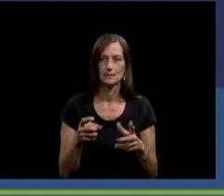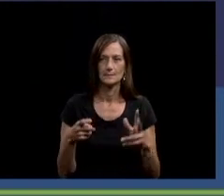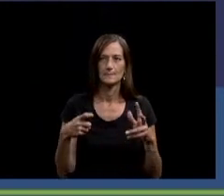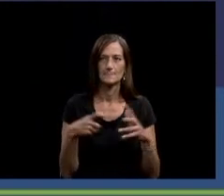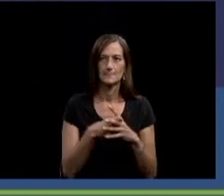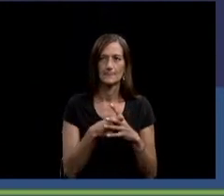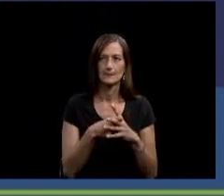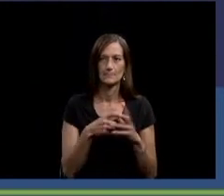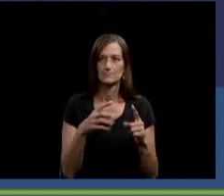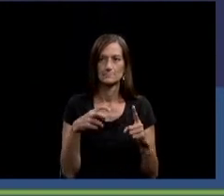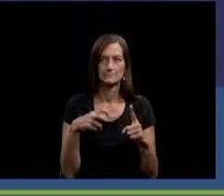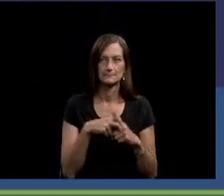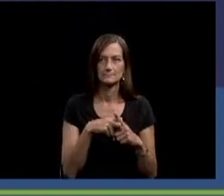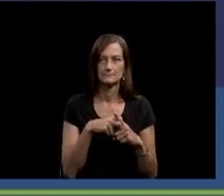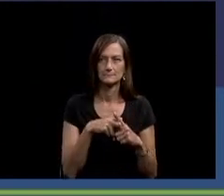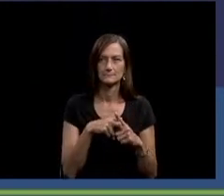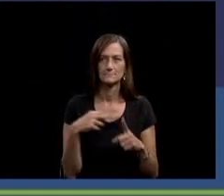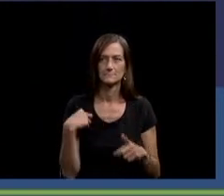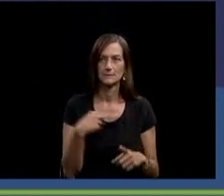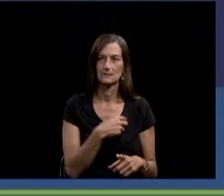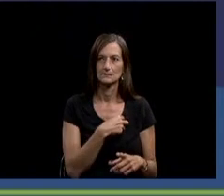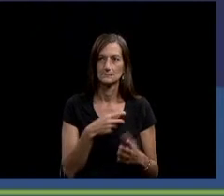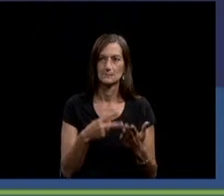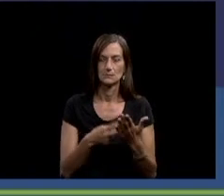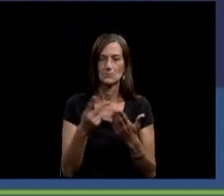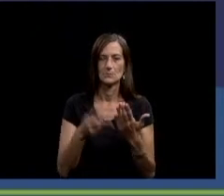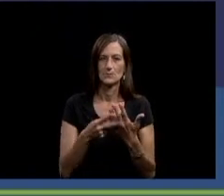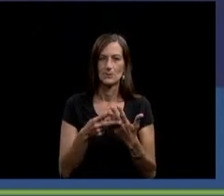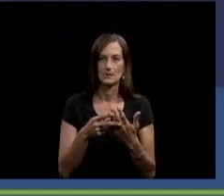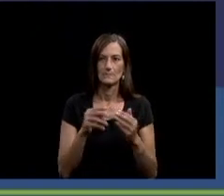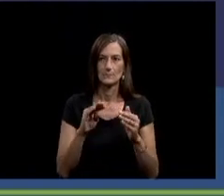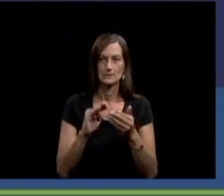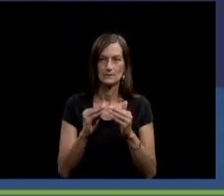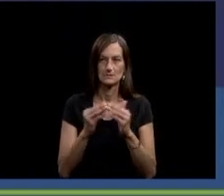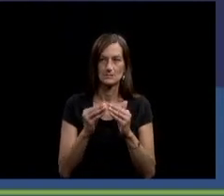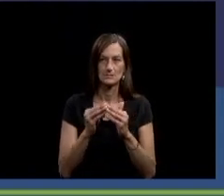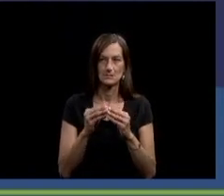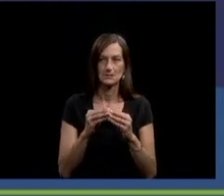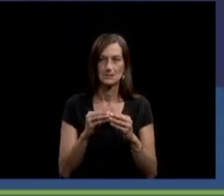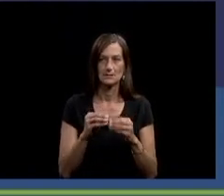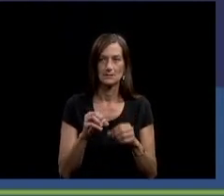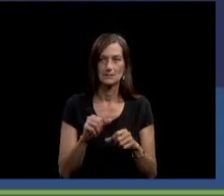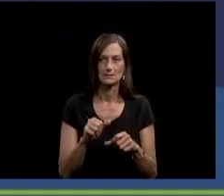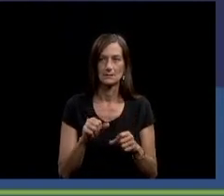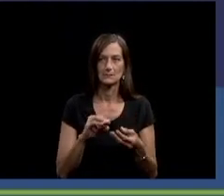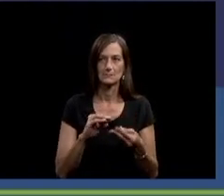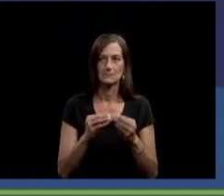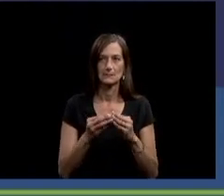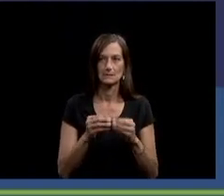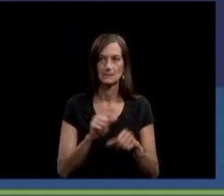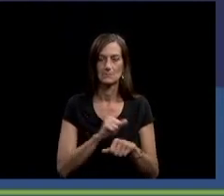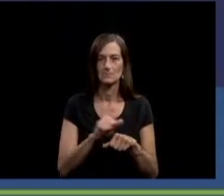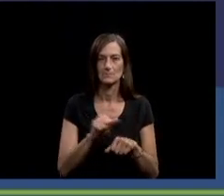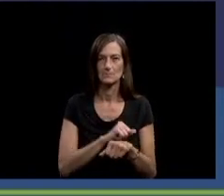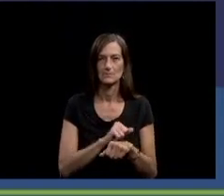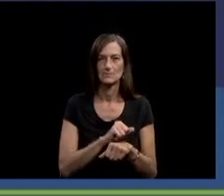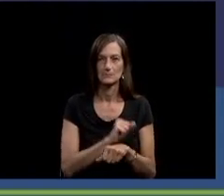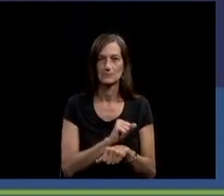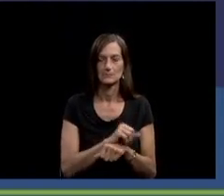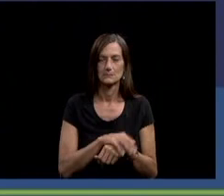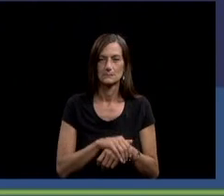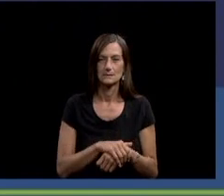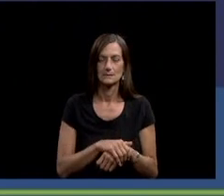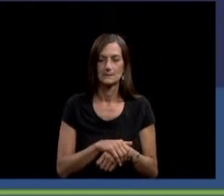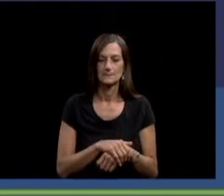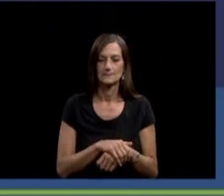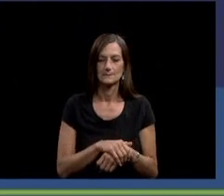city employees, to expand it across the city to share that information. We try to host additional cutting-edge